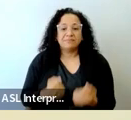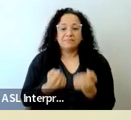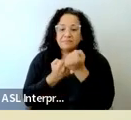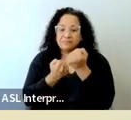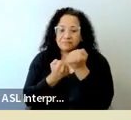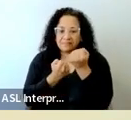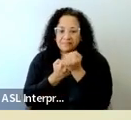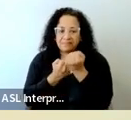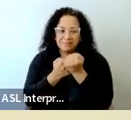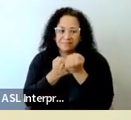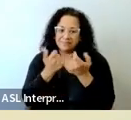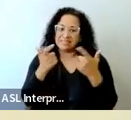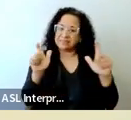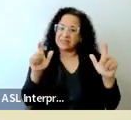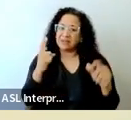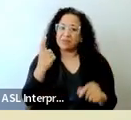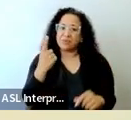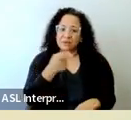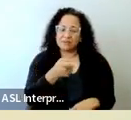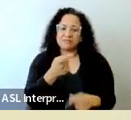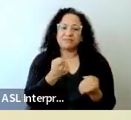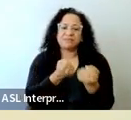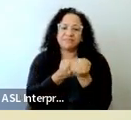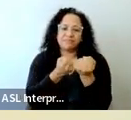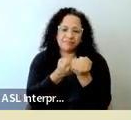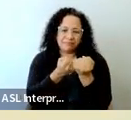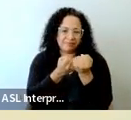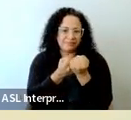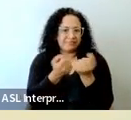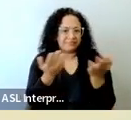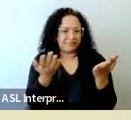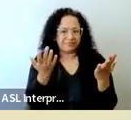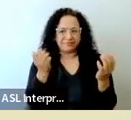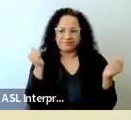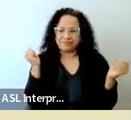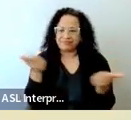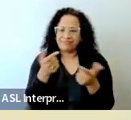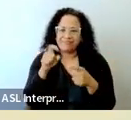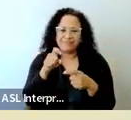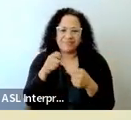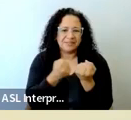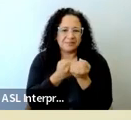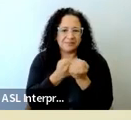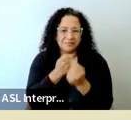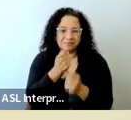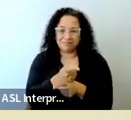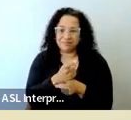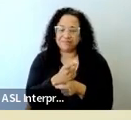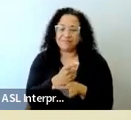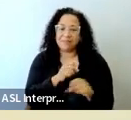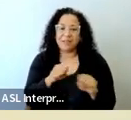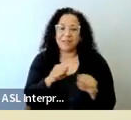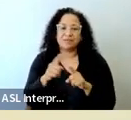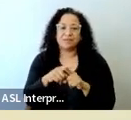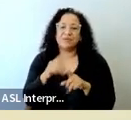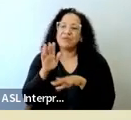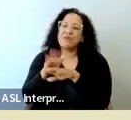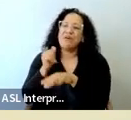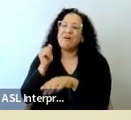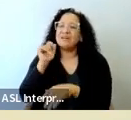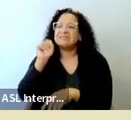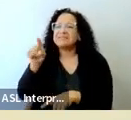Support. This is a big one. Support. Everybody needs support, right? The ability to be able to call on